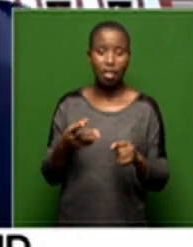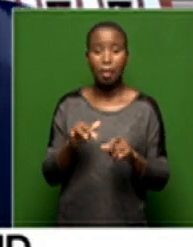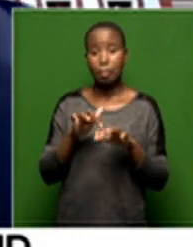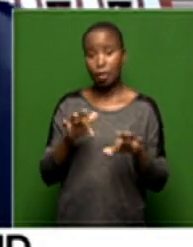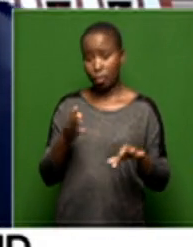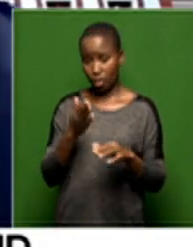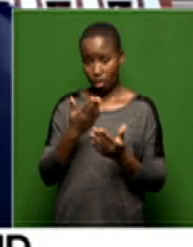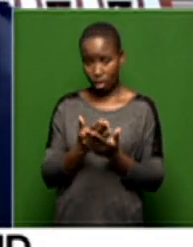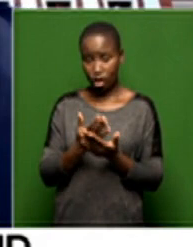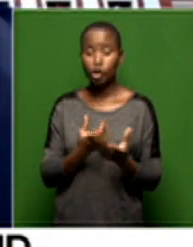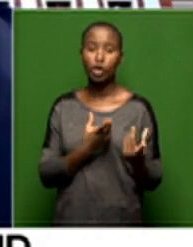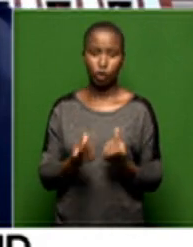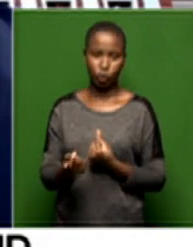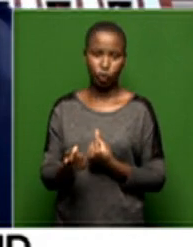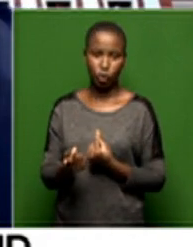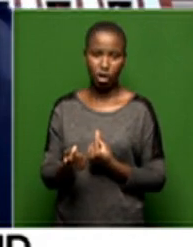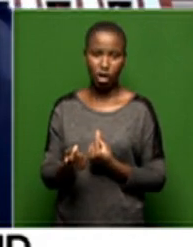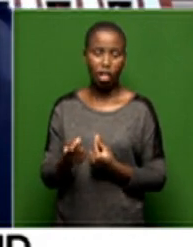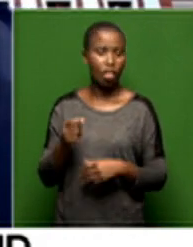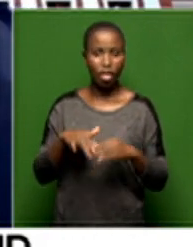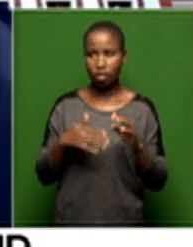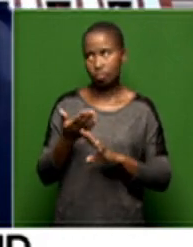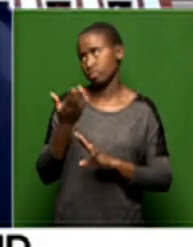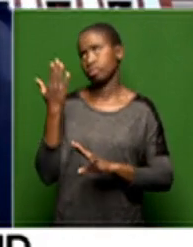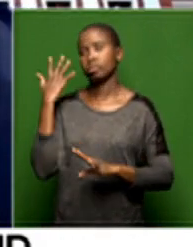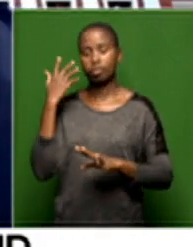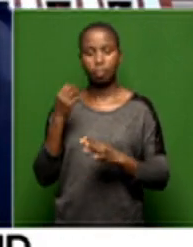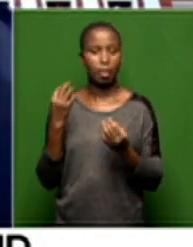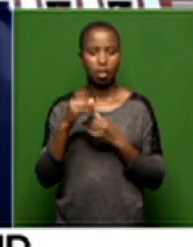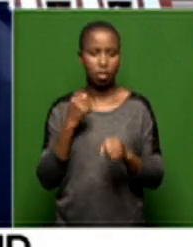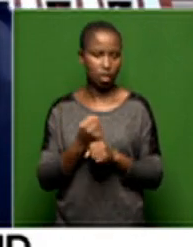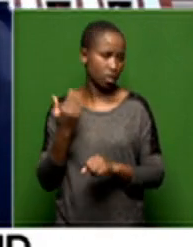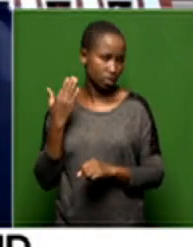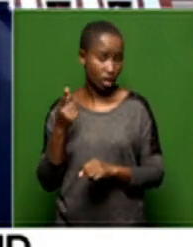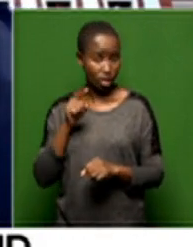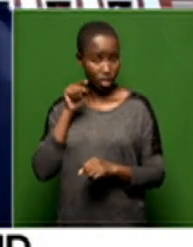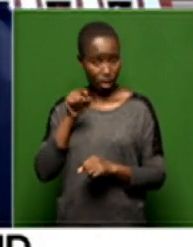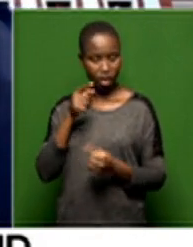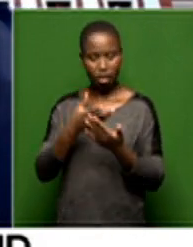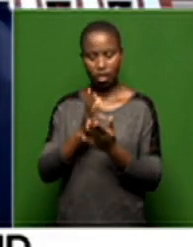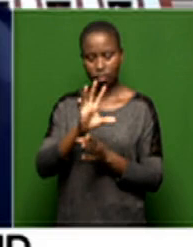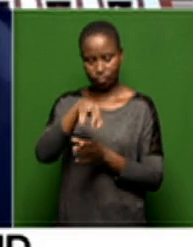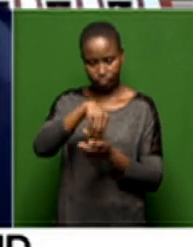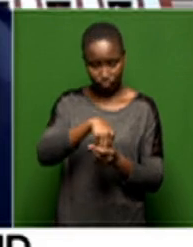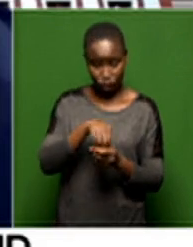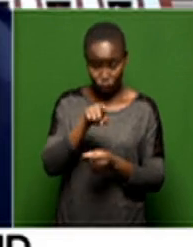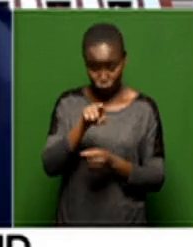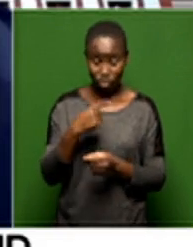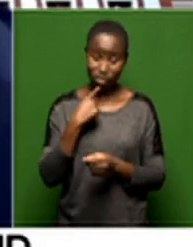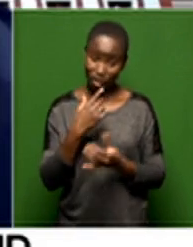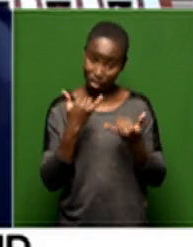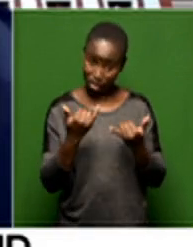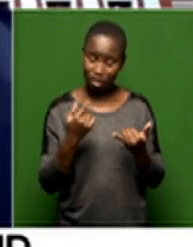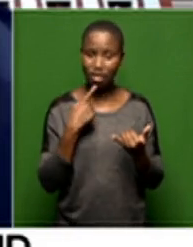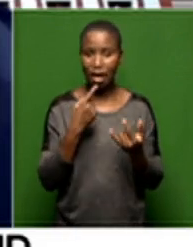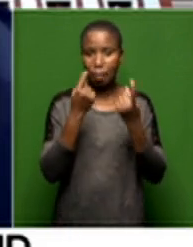do more than what has already been done over the last couple of years. Now take that and add to it everything that you're saying, money